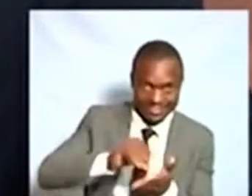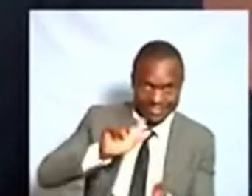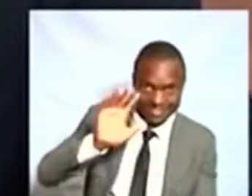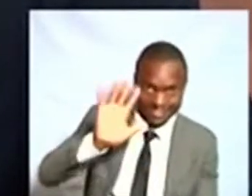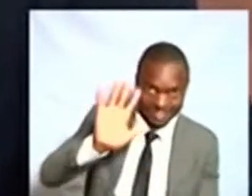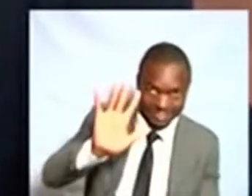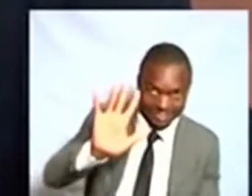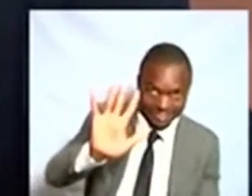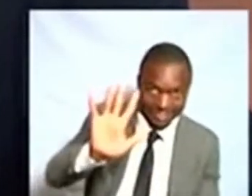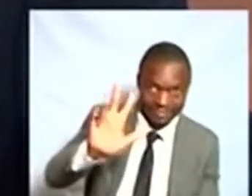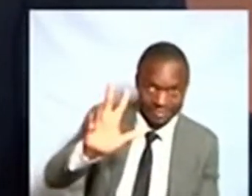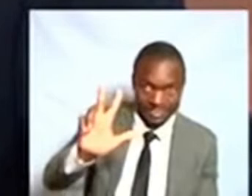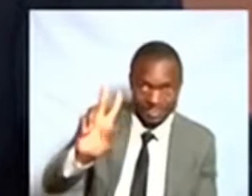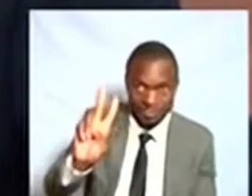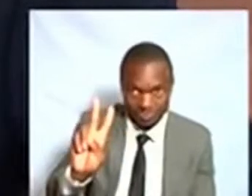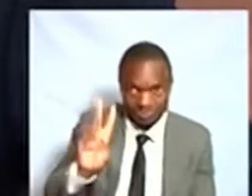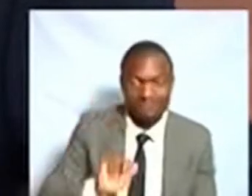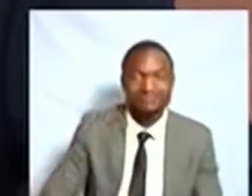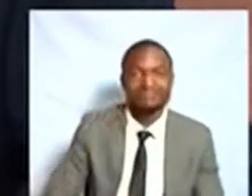27,532.